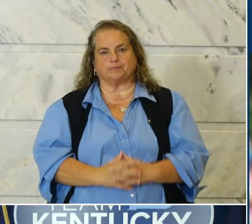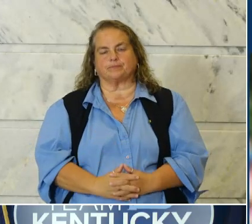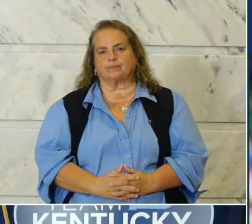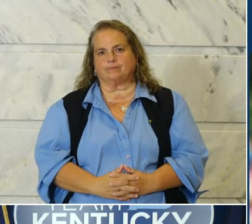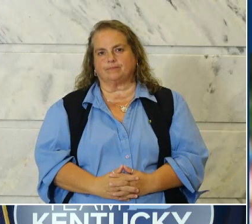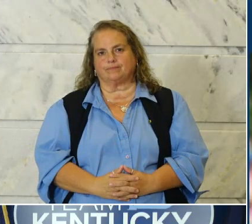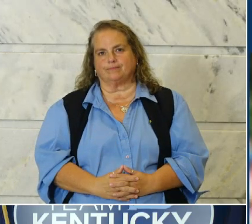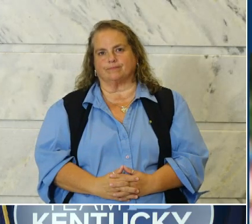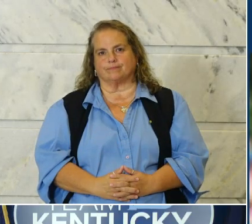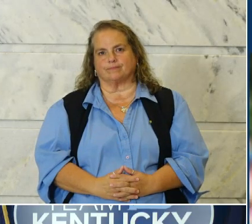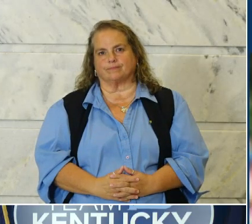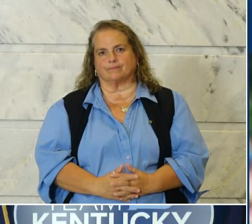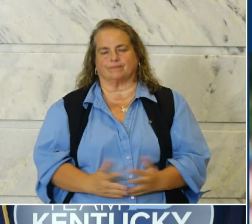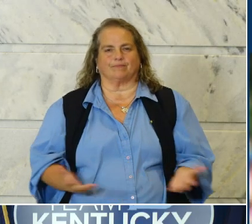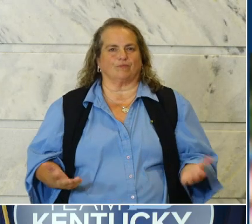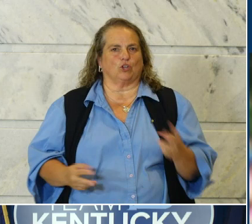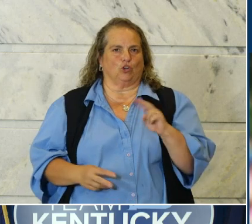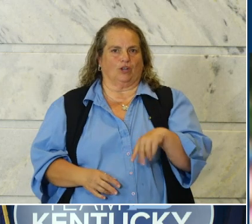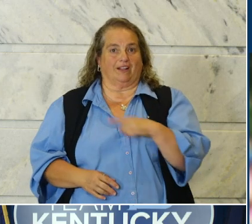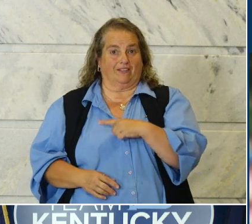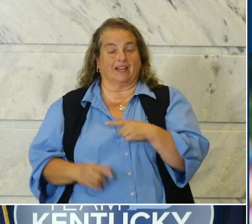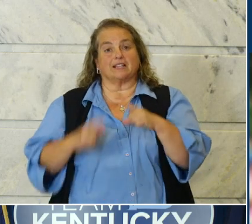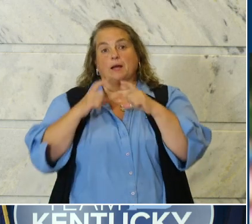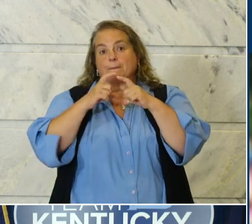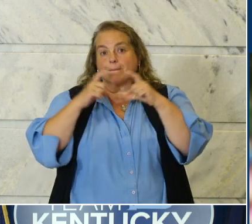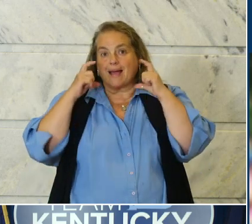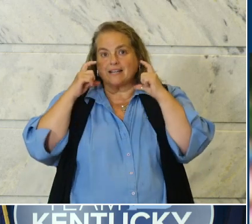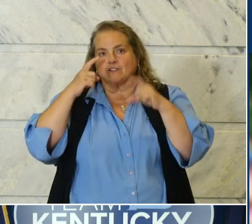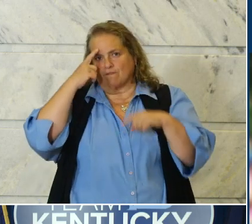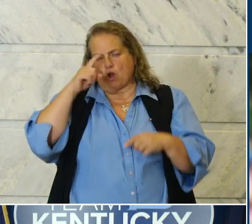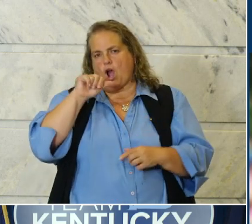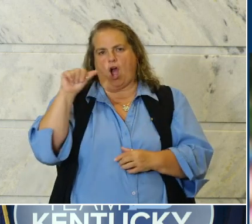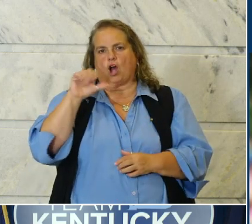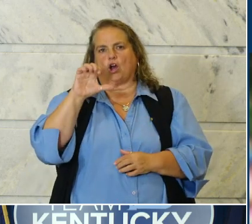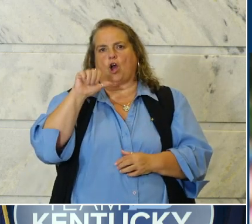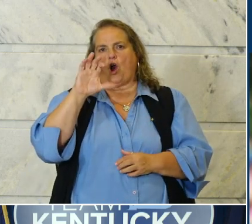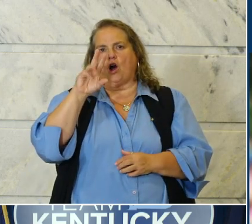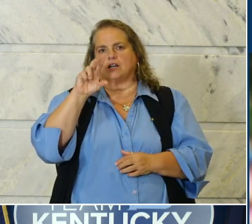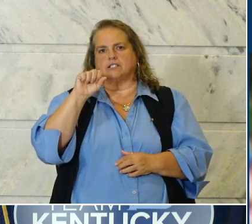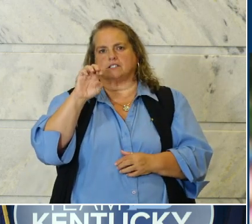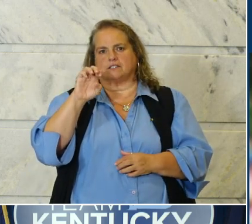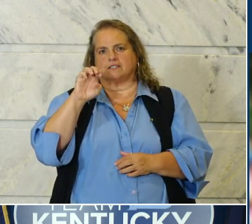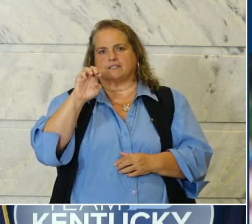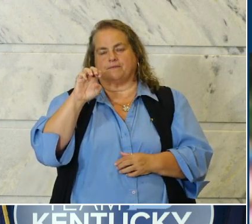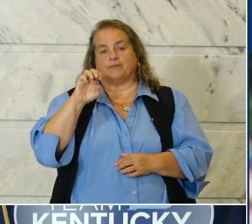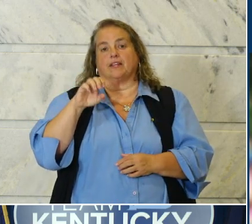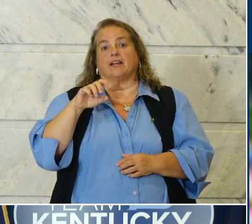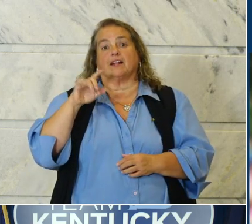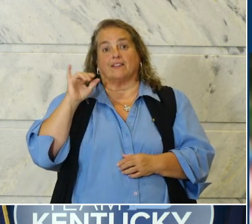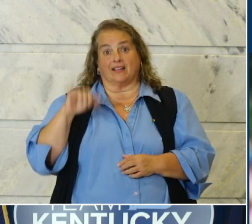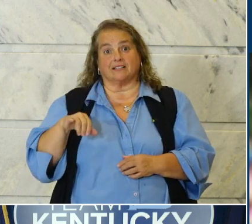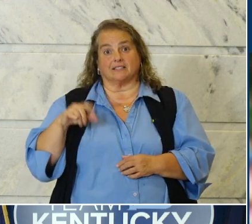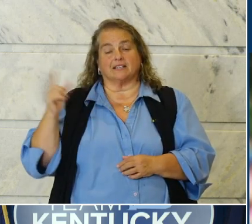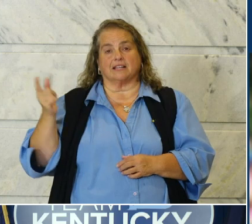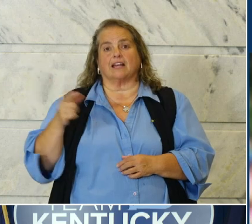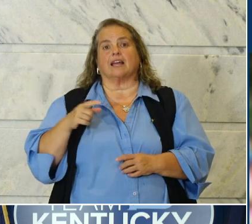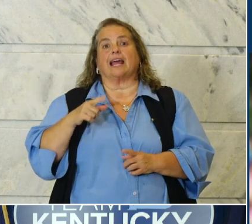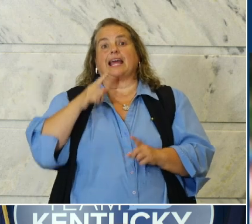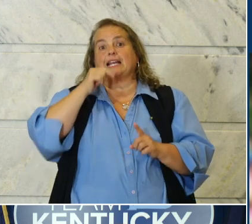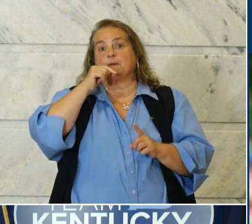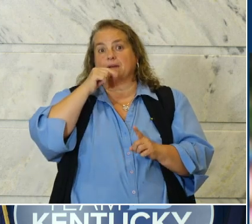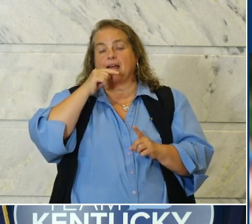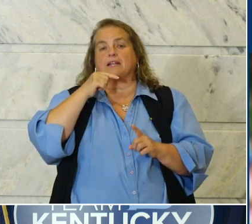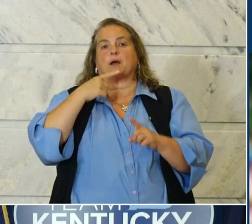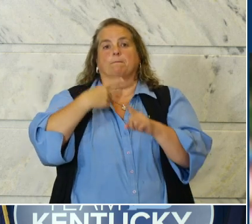All right. Look at this. This is Masks for a Cause. This post says, saw this lemonade plus mask stand in